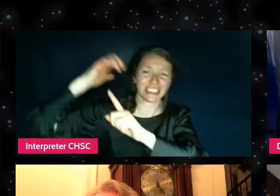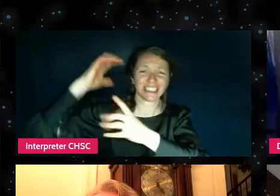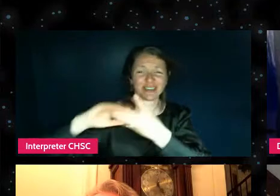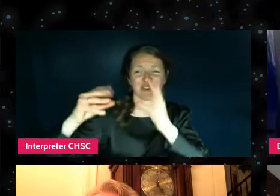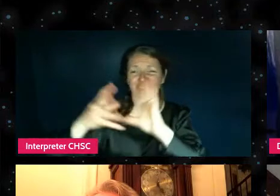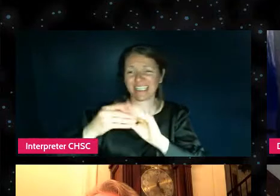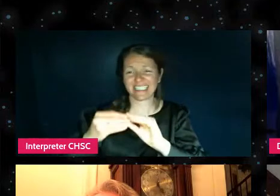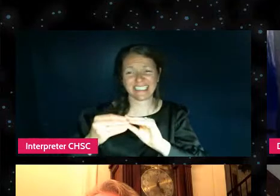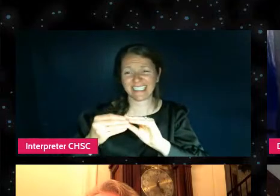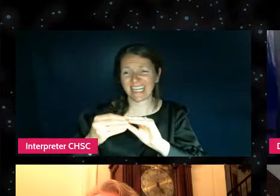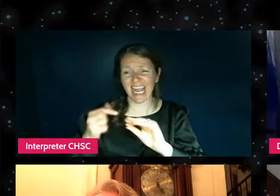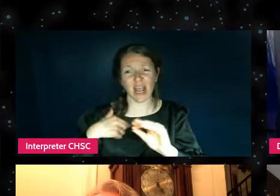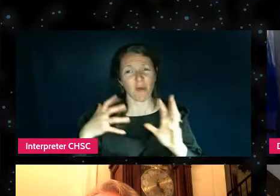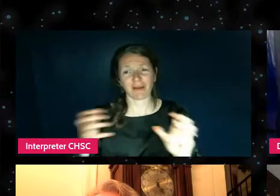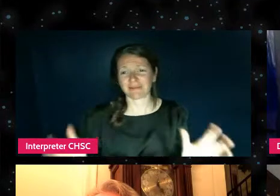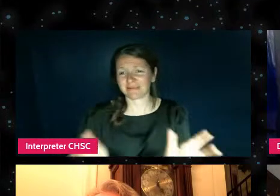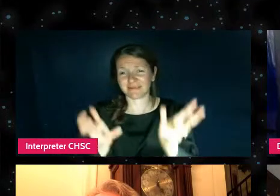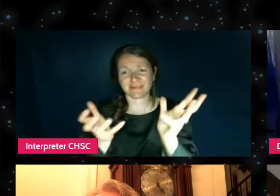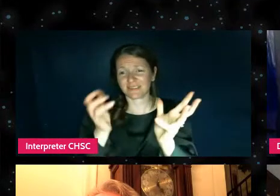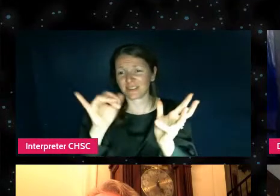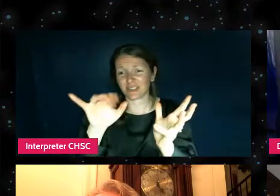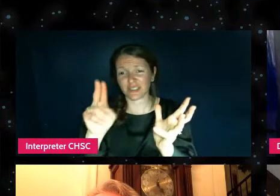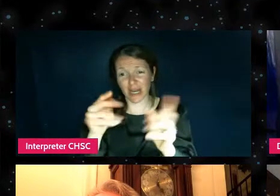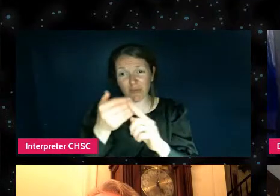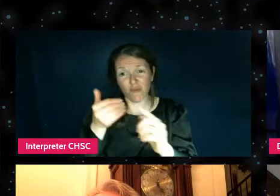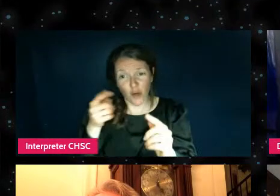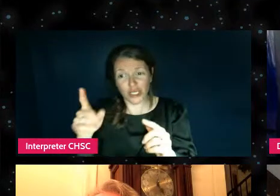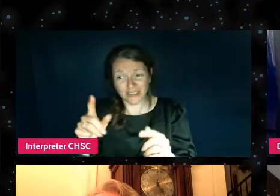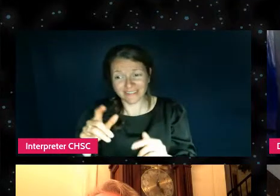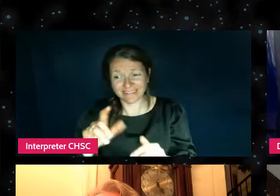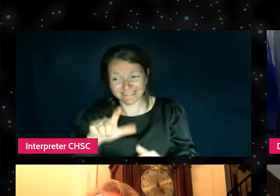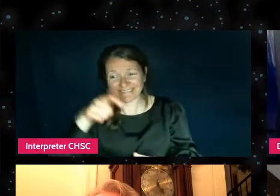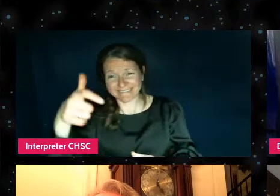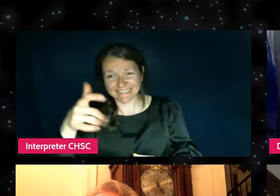gonna build her up for 1 second before she talks. But